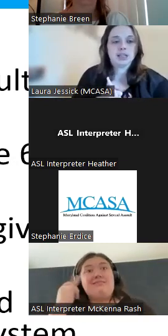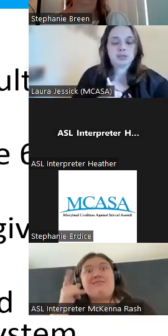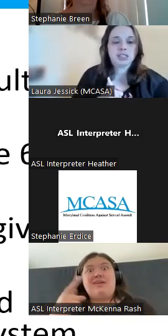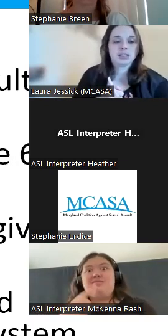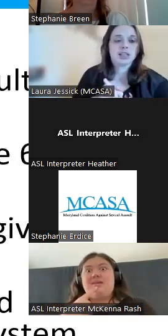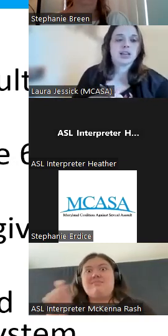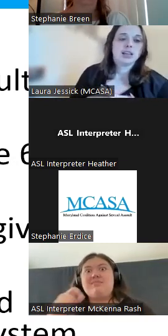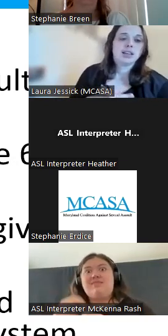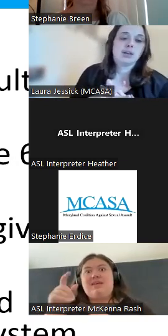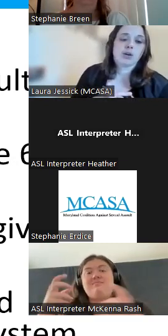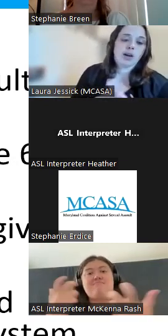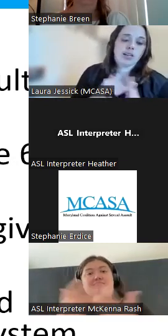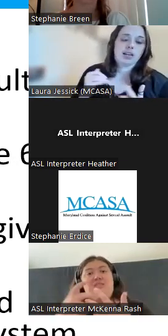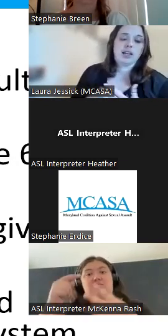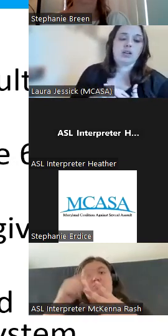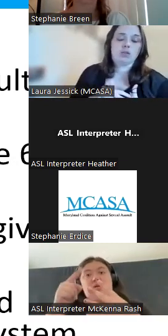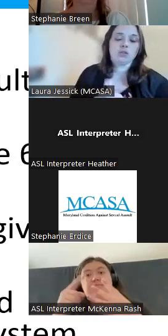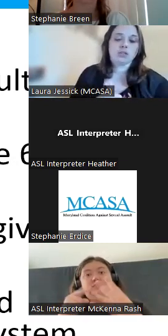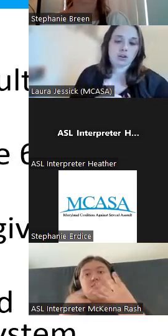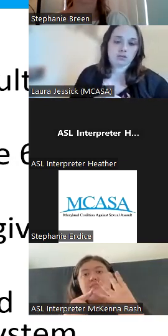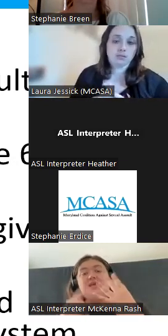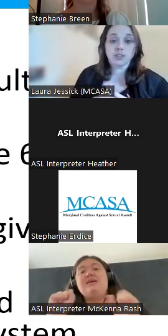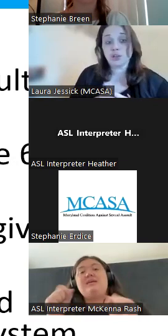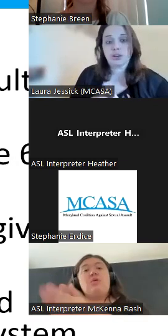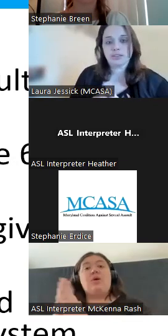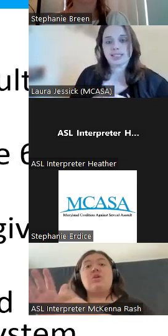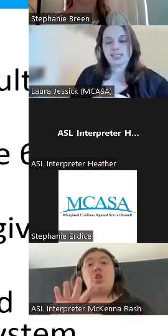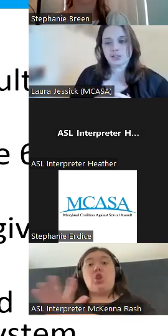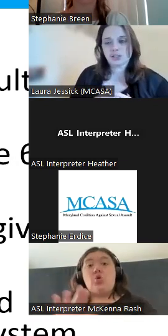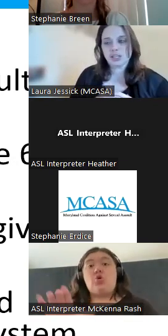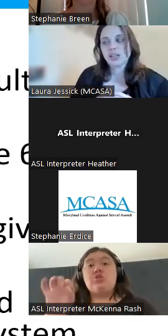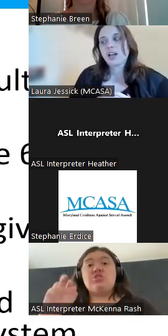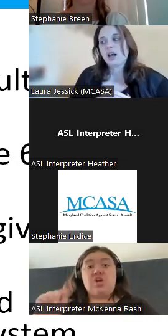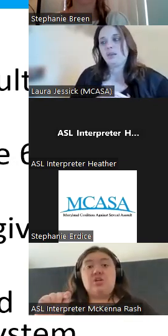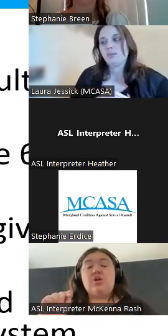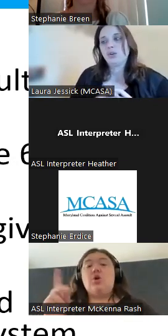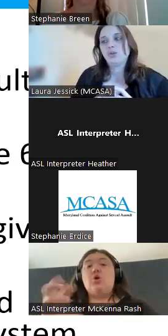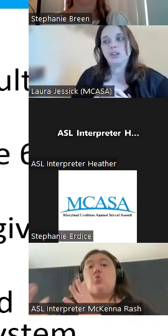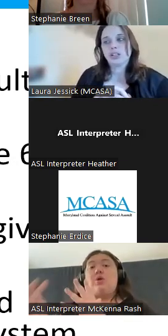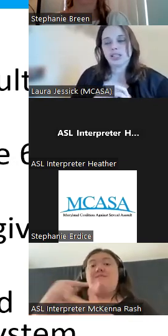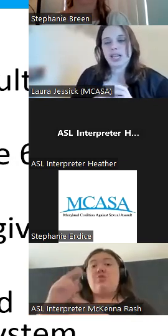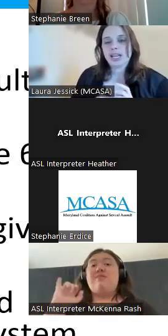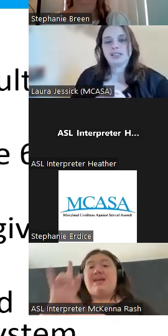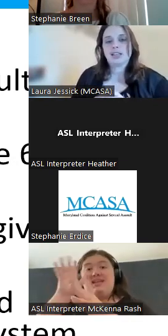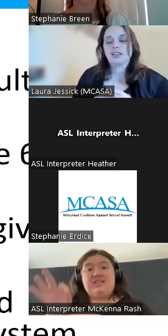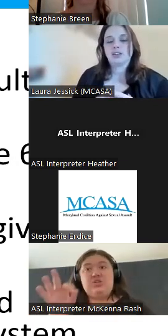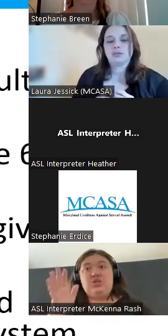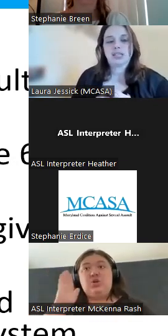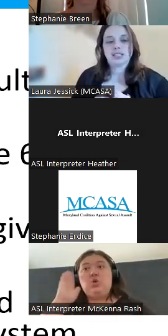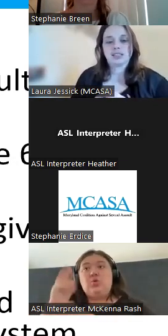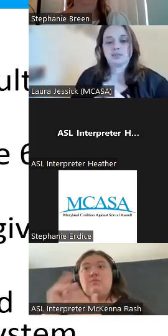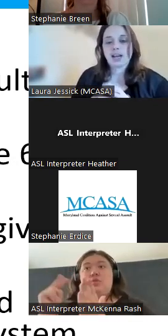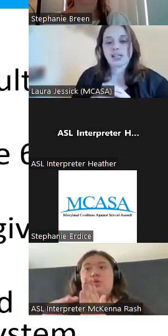one of these exemptions, they can request a local SART review of that decision, who will look at the case and